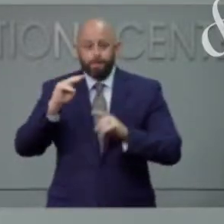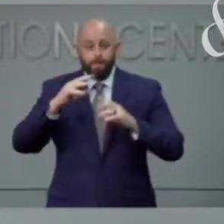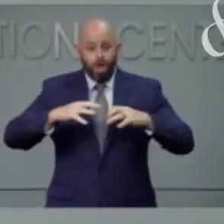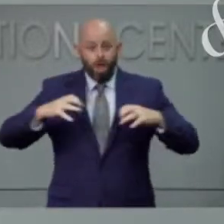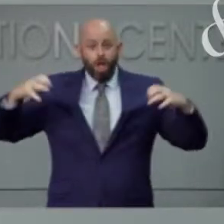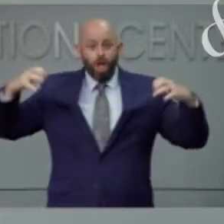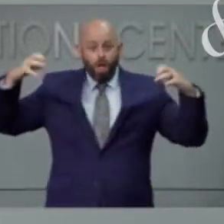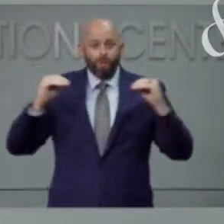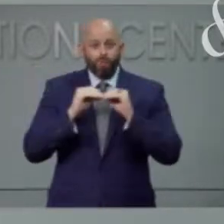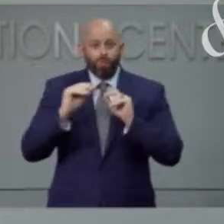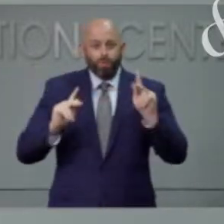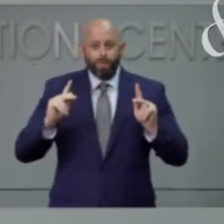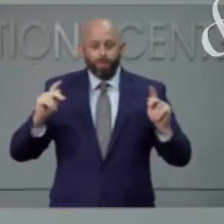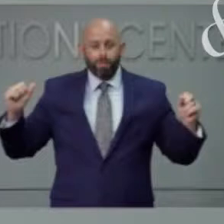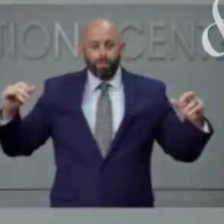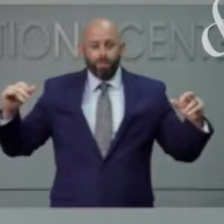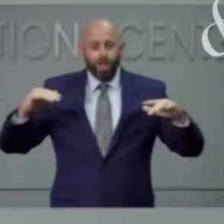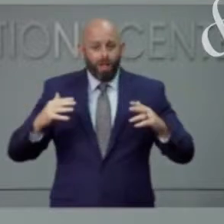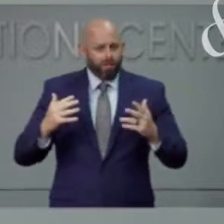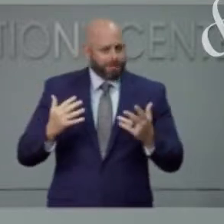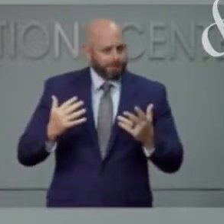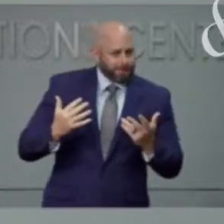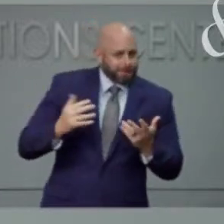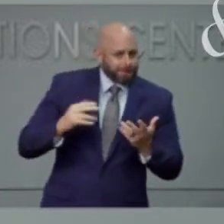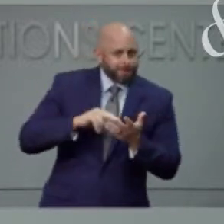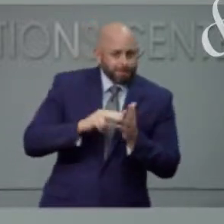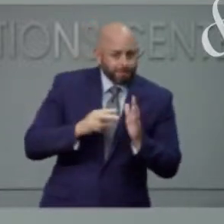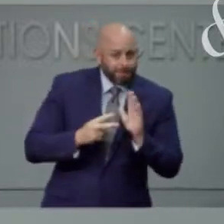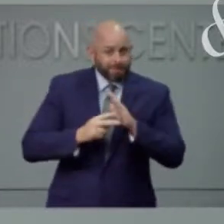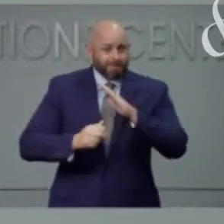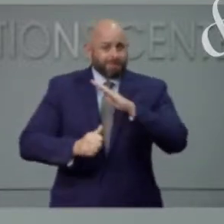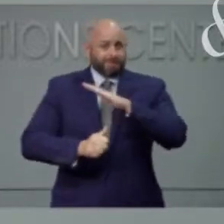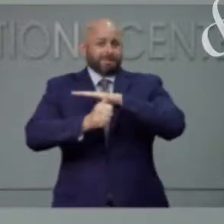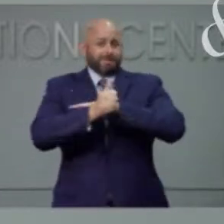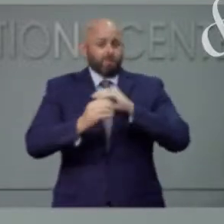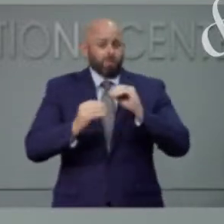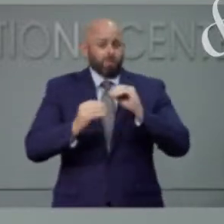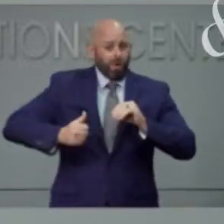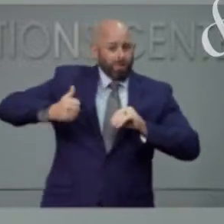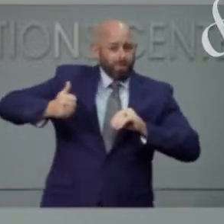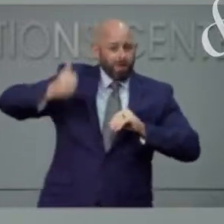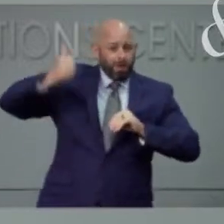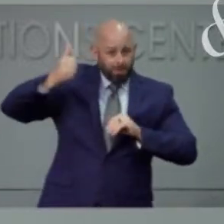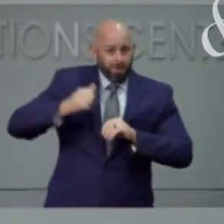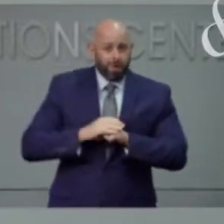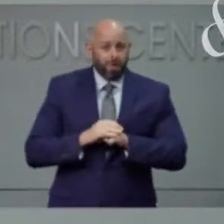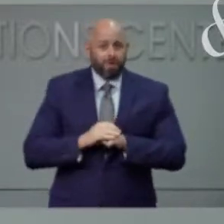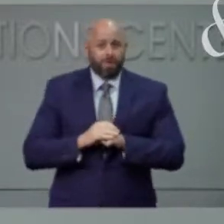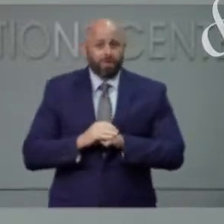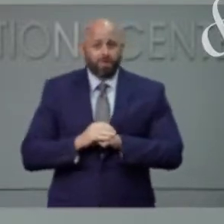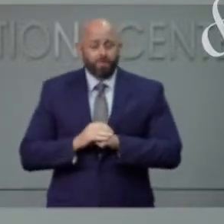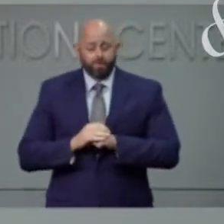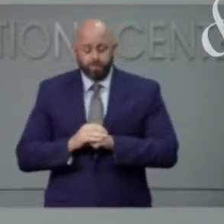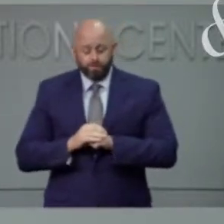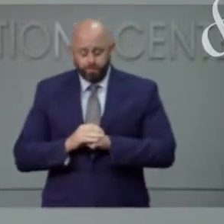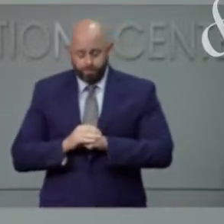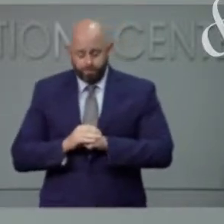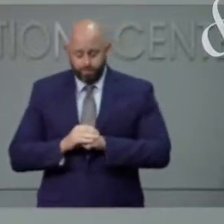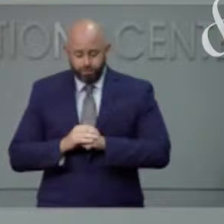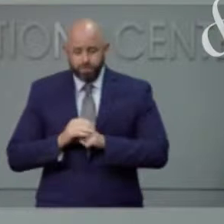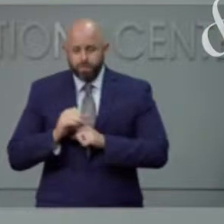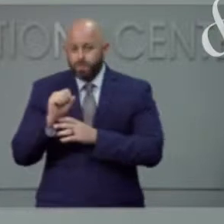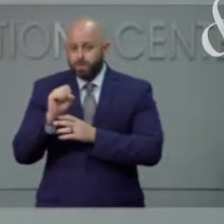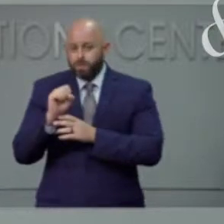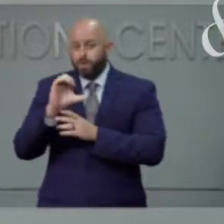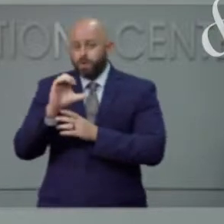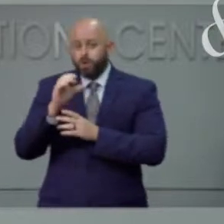there any regrets about moving into phase three at this time? Thanks for that question, Katie. So phase three just